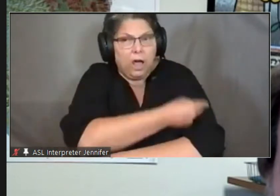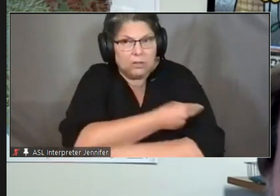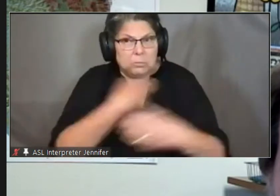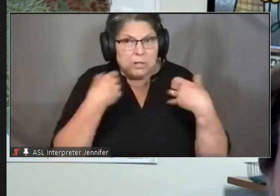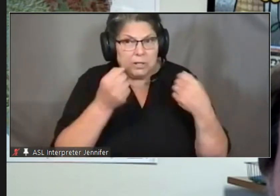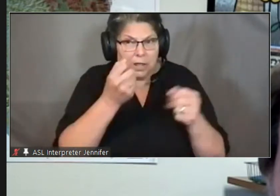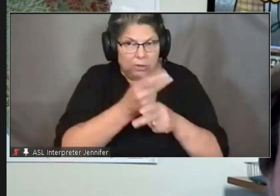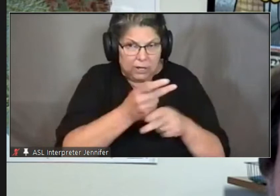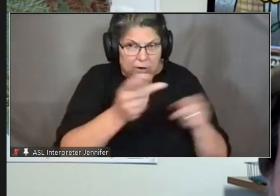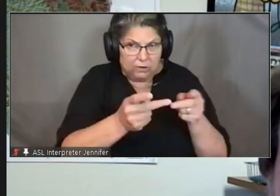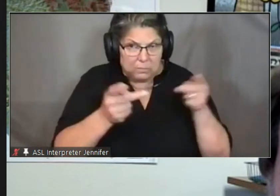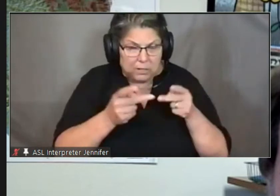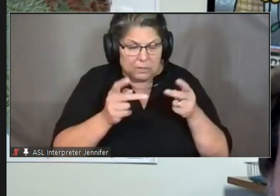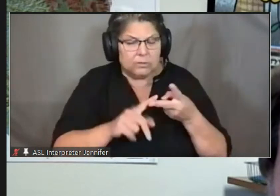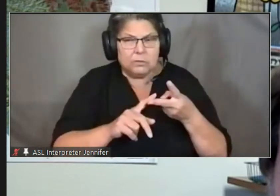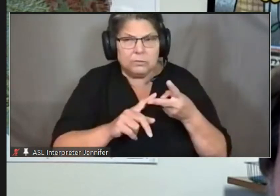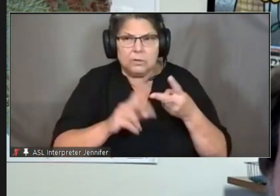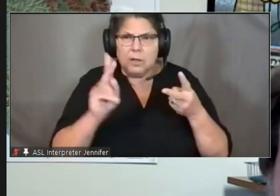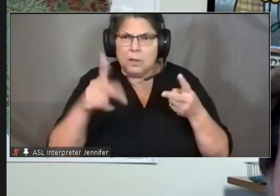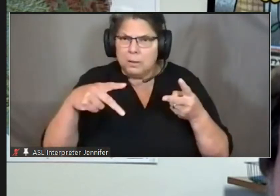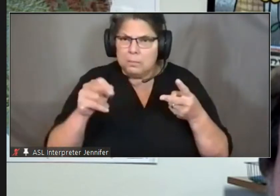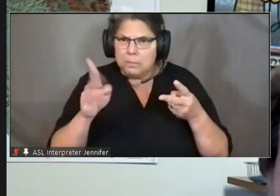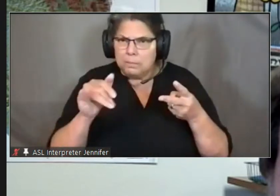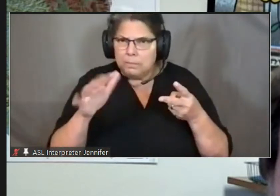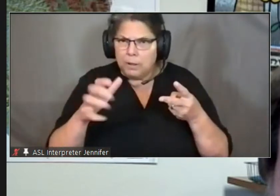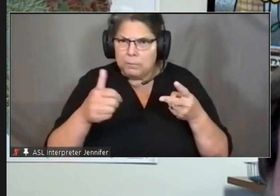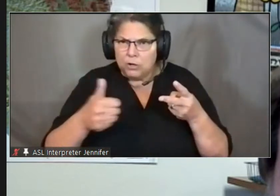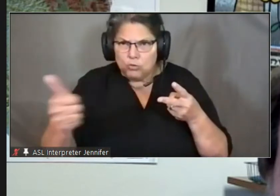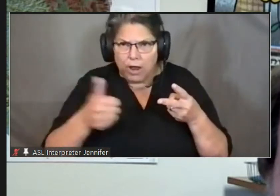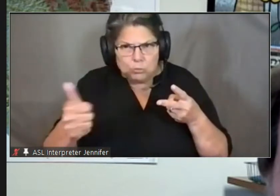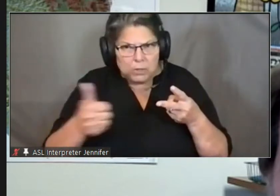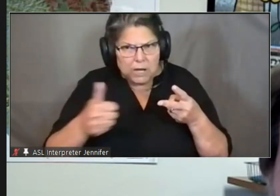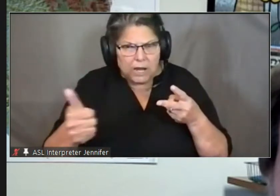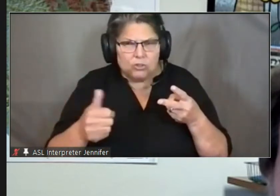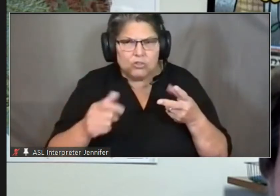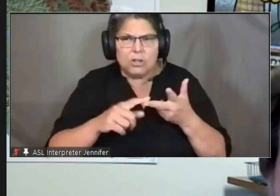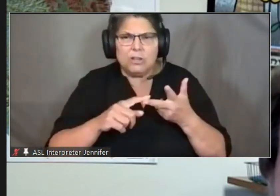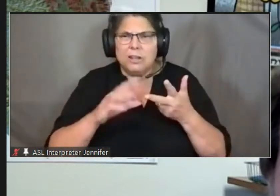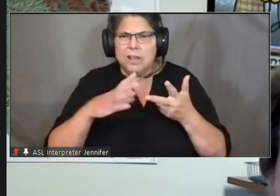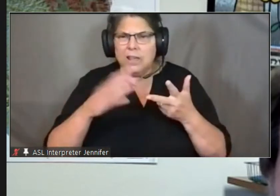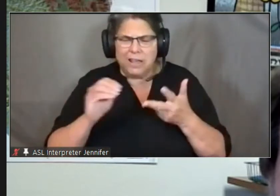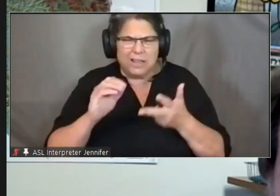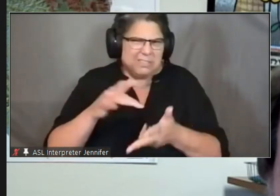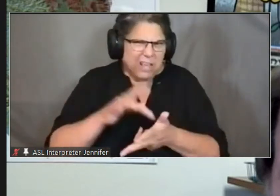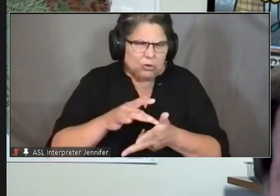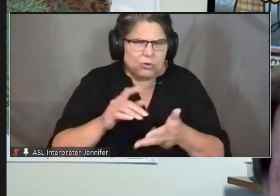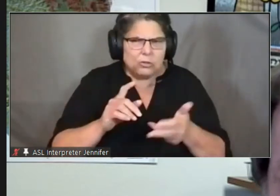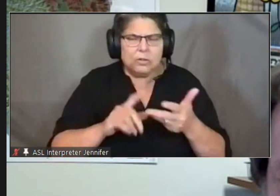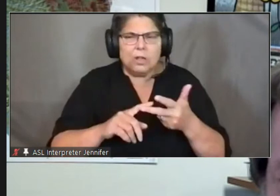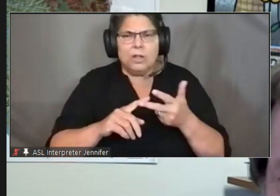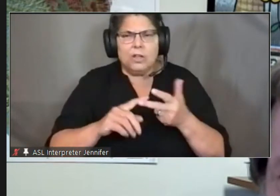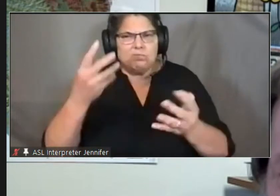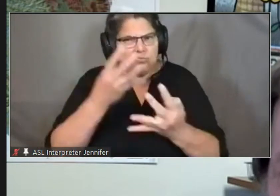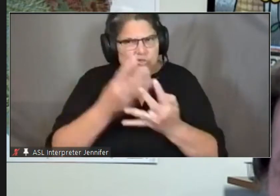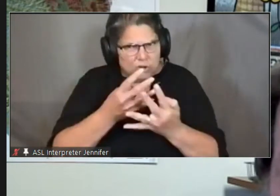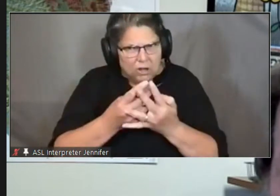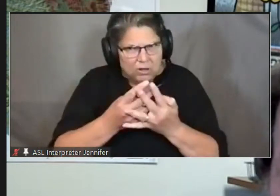facilities, public transportation and transportation hubs, correctional facilities,